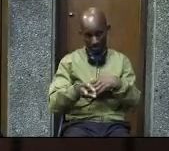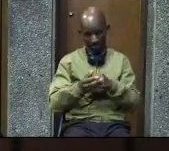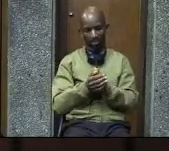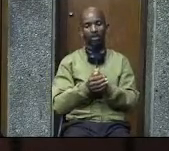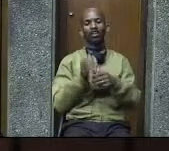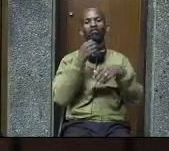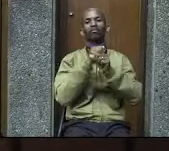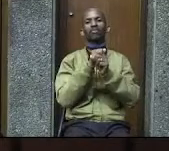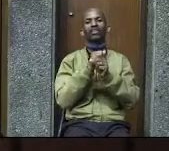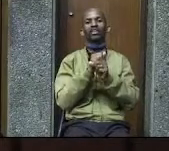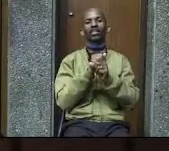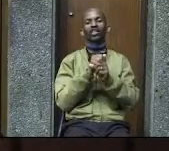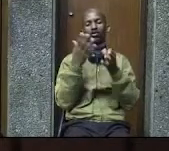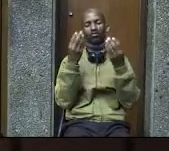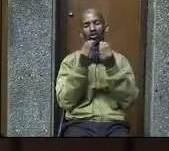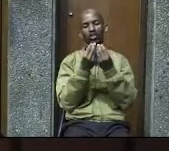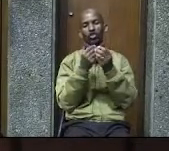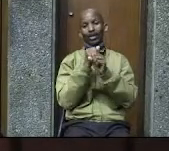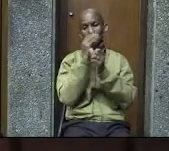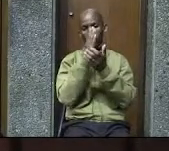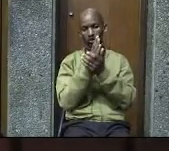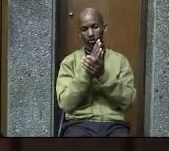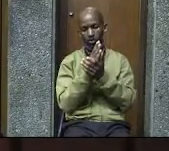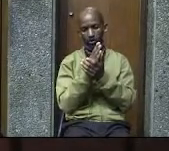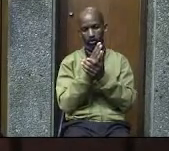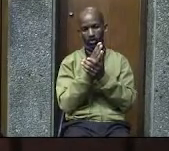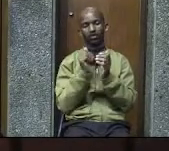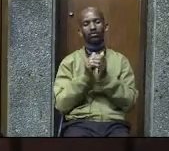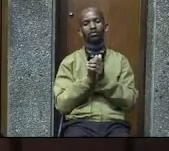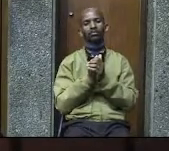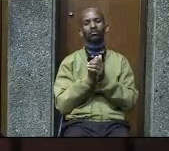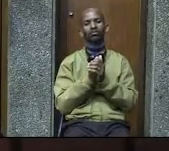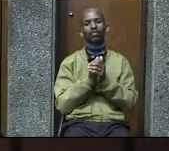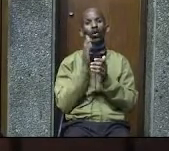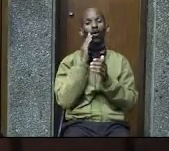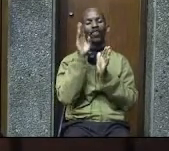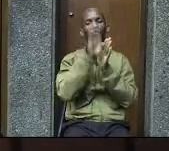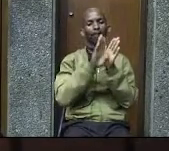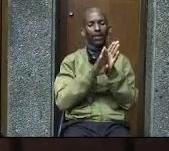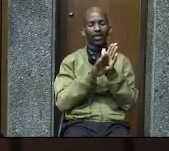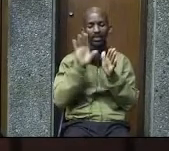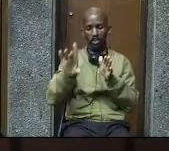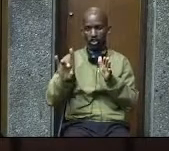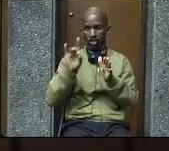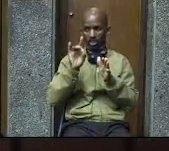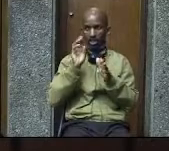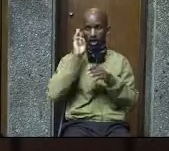considered they will be consolidated to make sure that ha bili e consideriwa